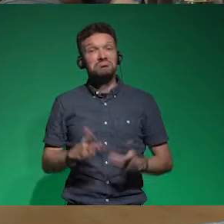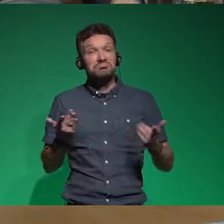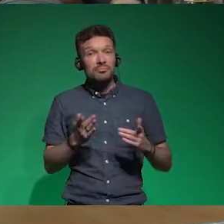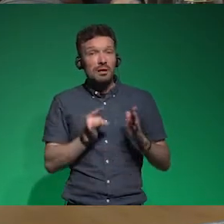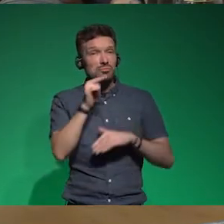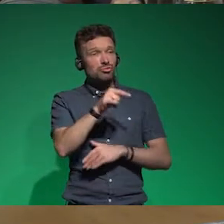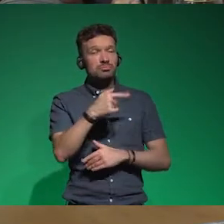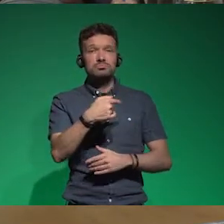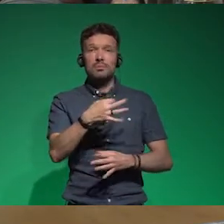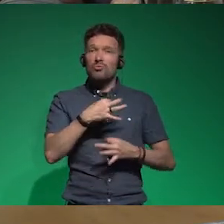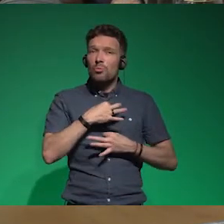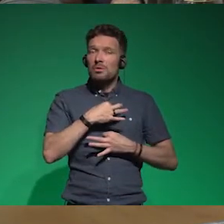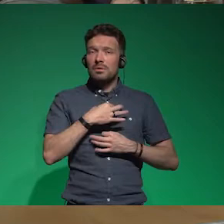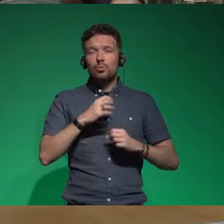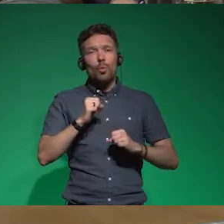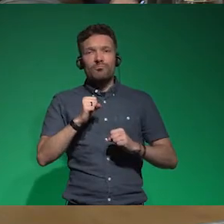it's not the same,